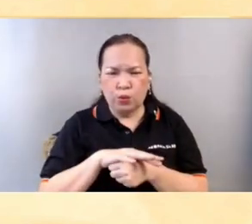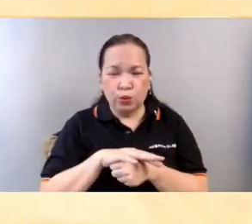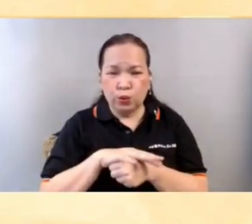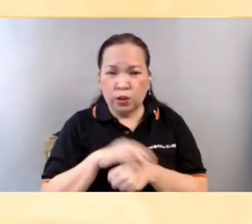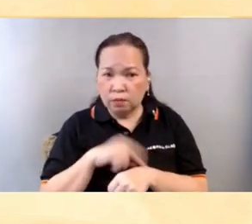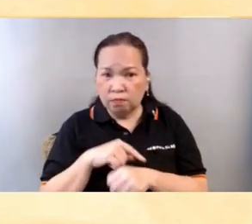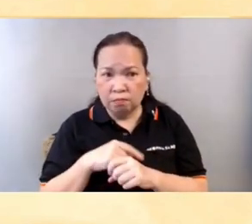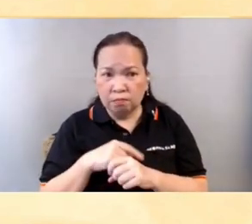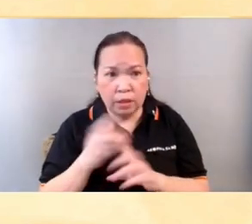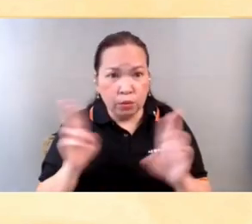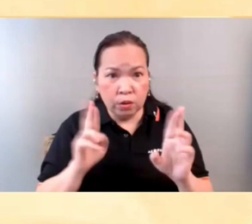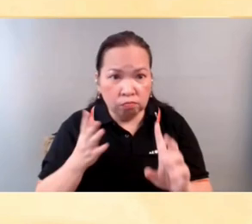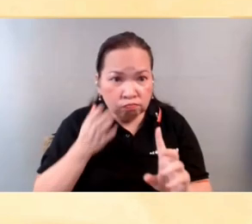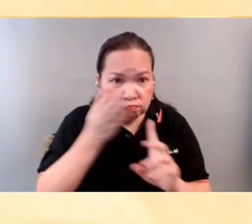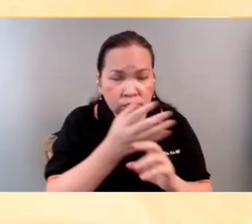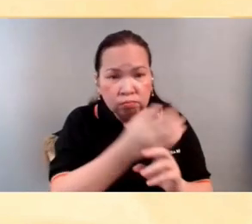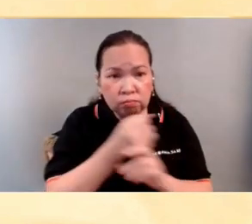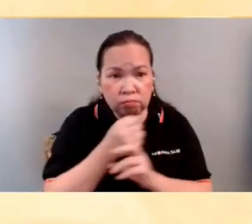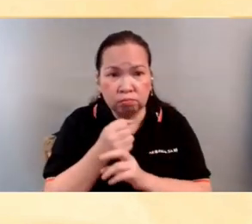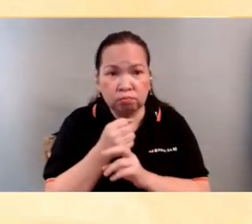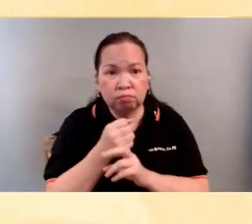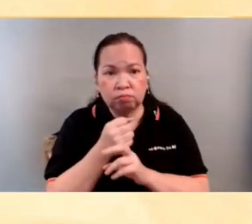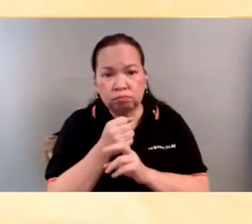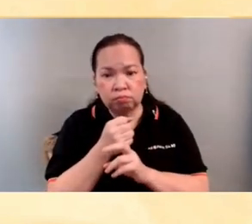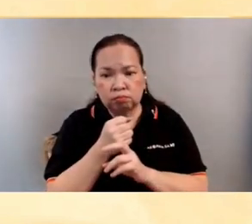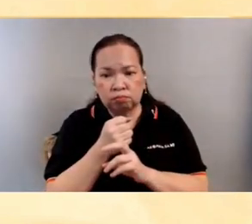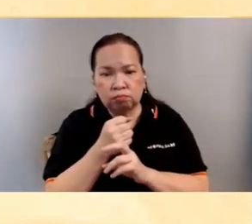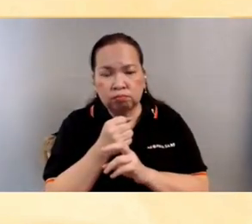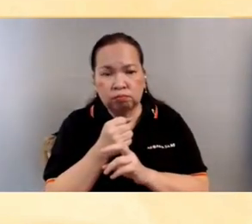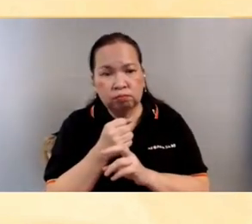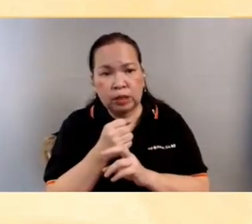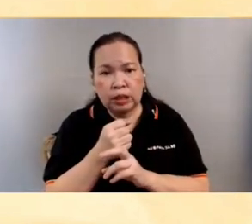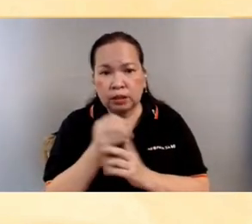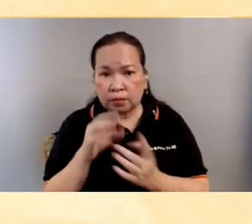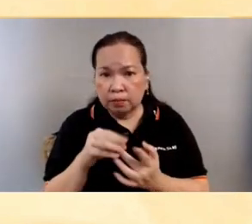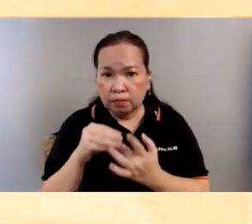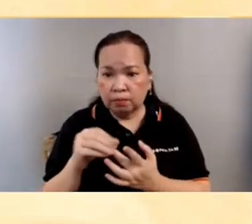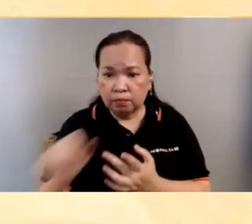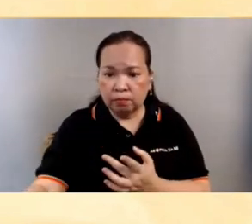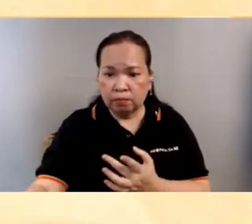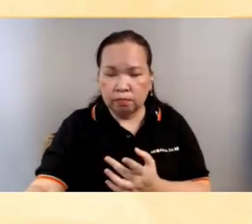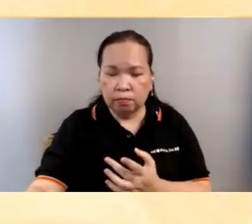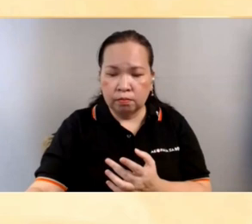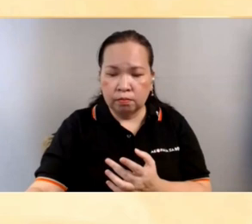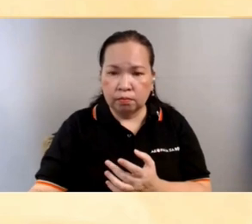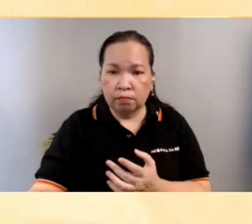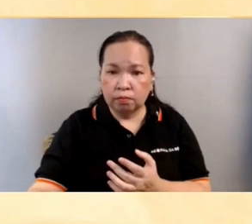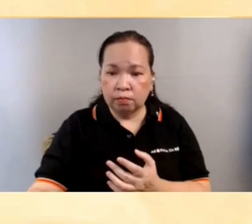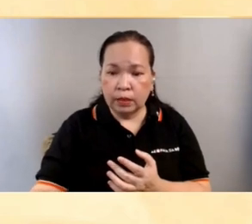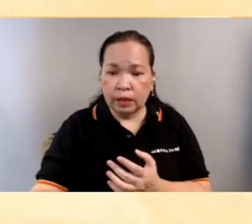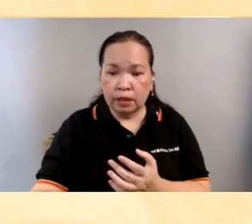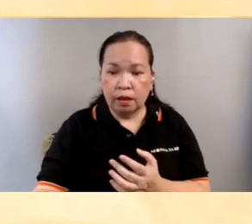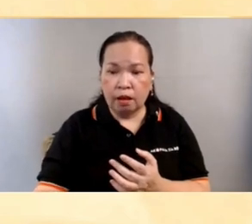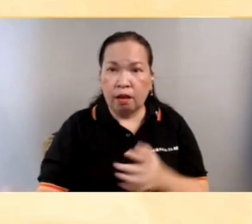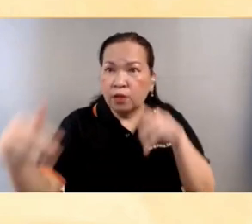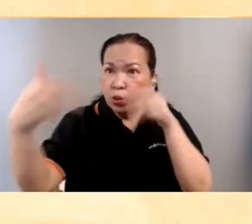rescue operations, and when especially the media coverage, and then